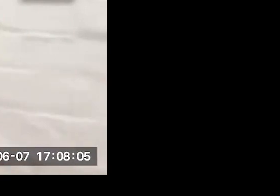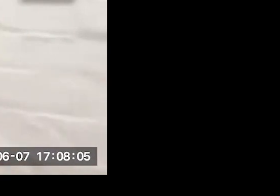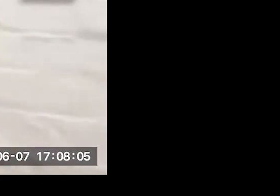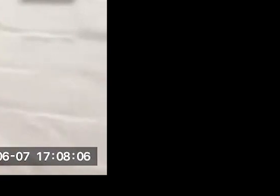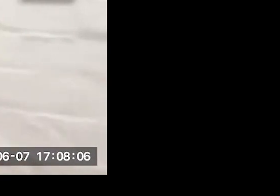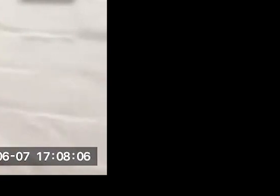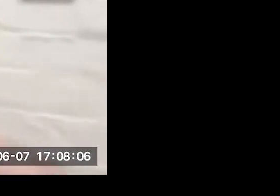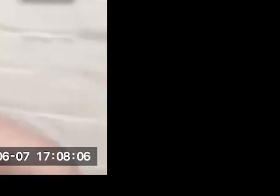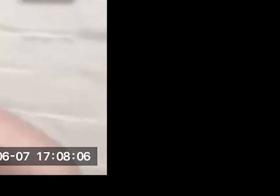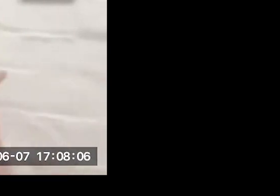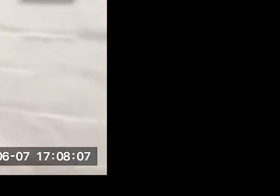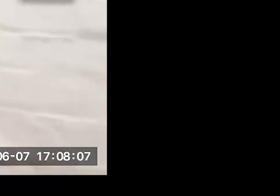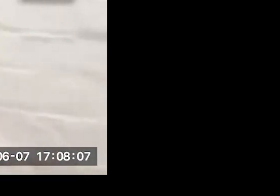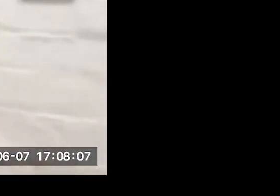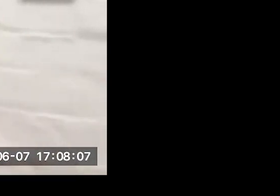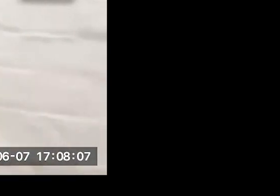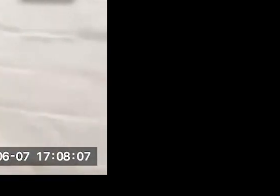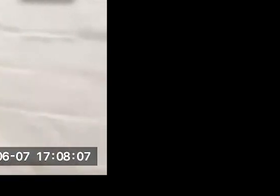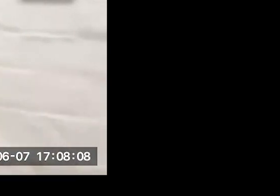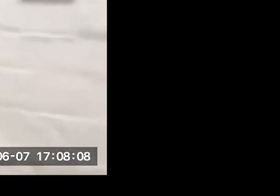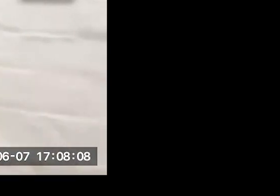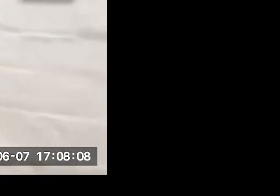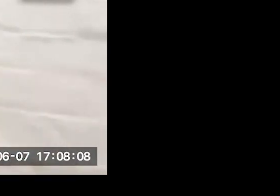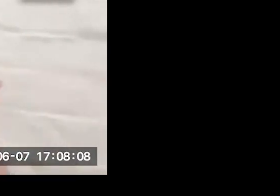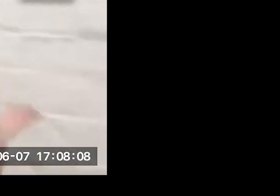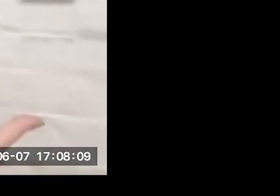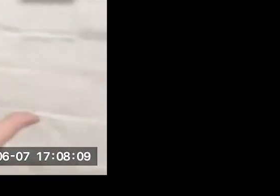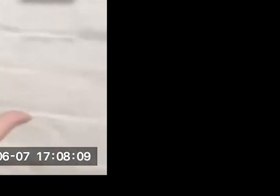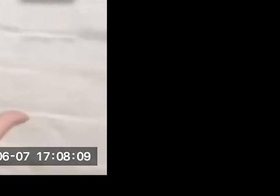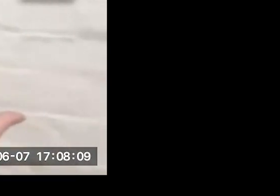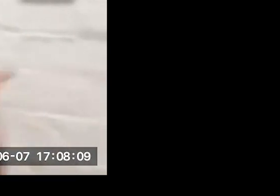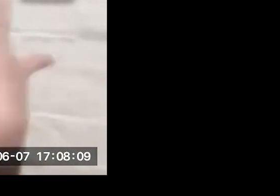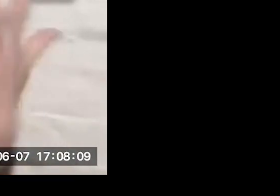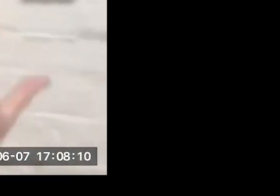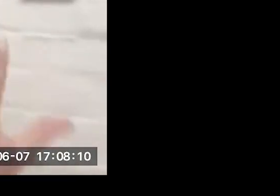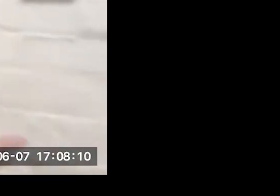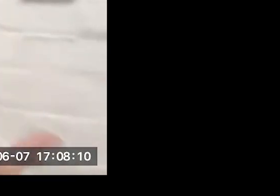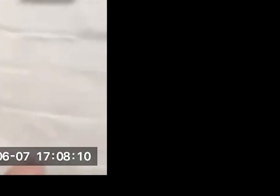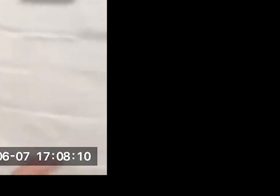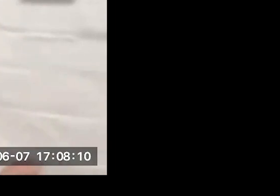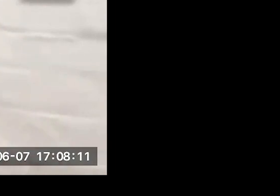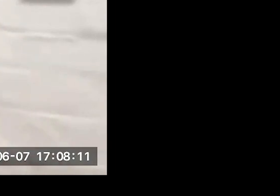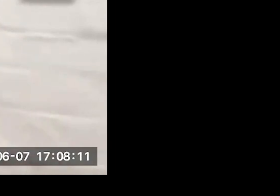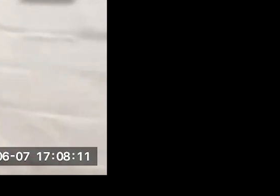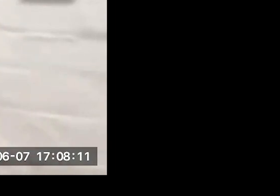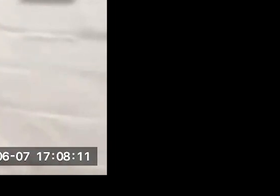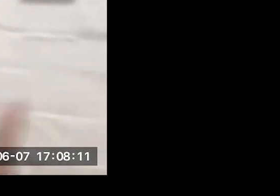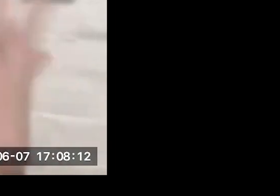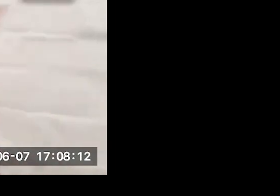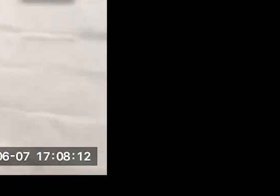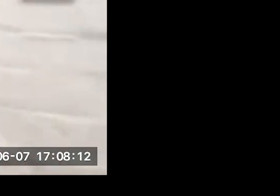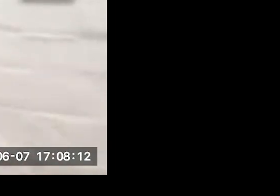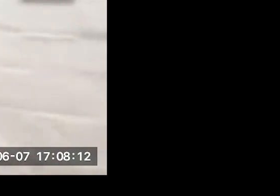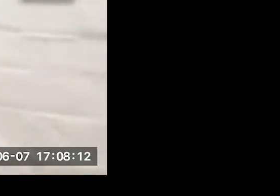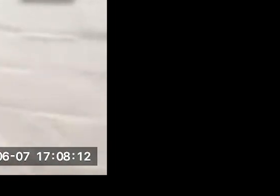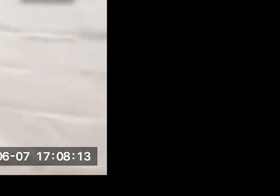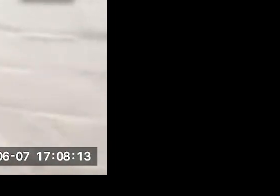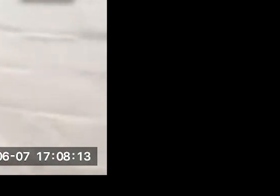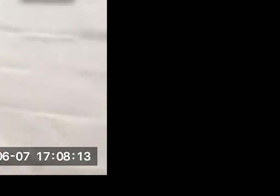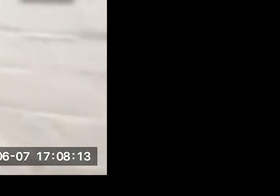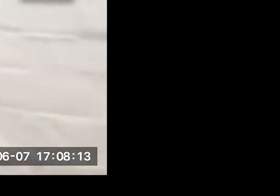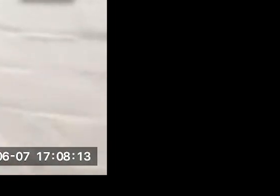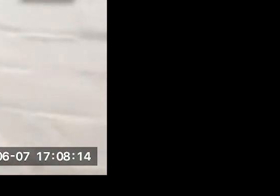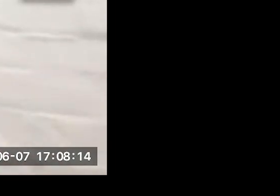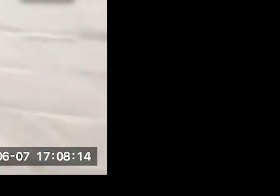me. I'm a neurodivergent person. I am autistic. I might move around quite a lot, and I'm going to try